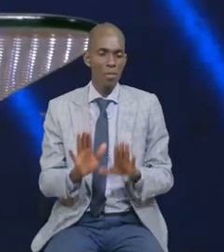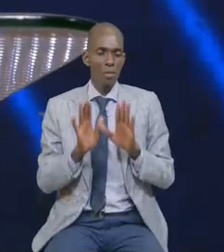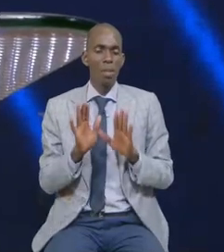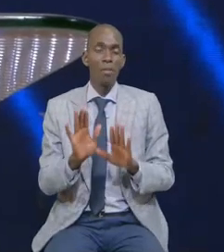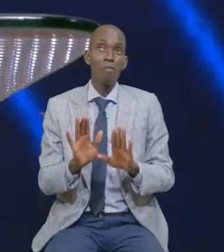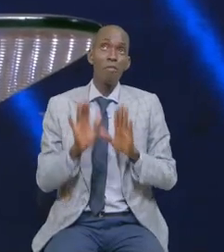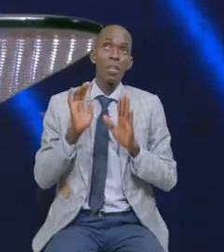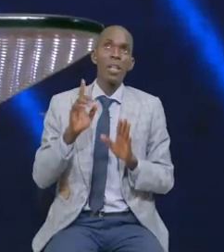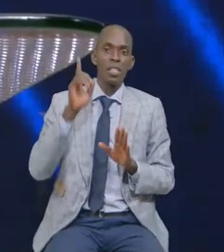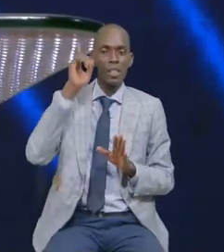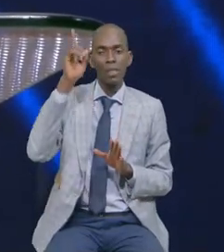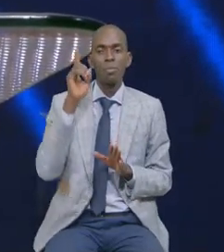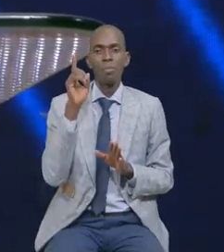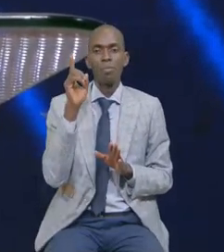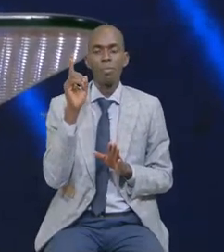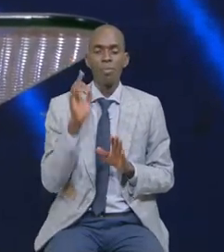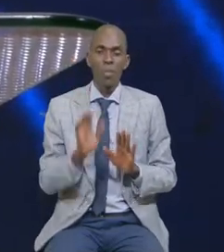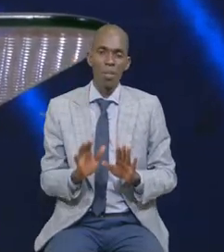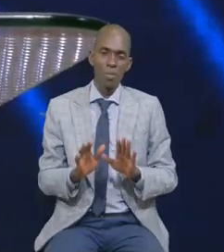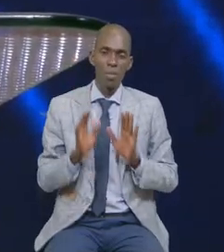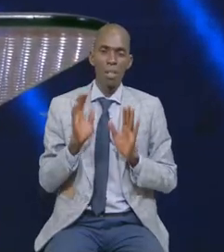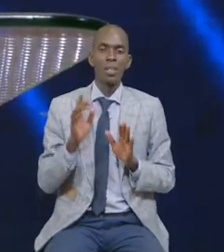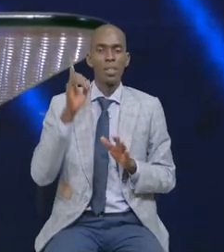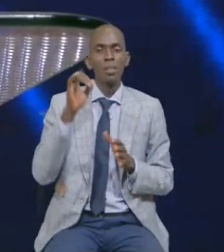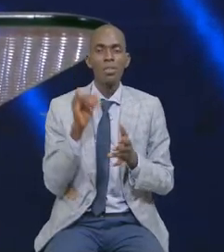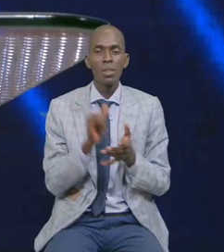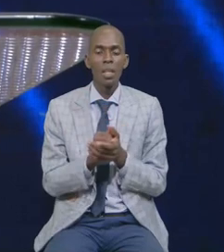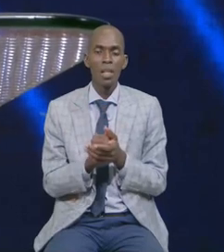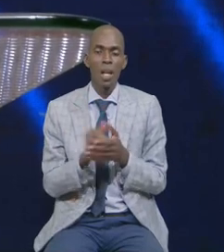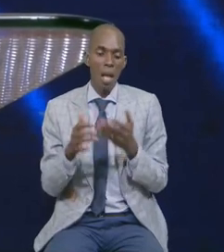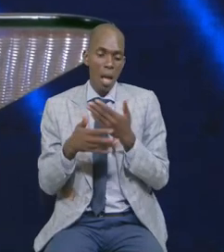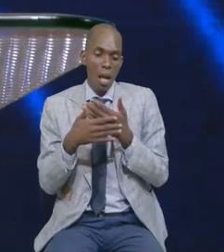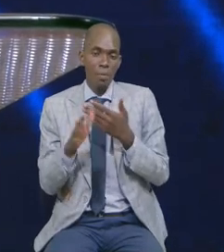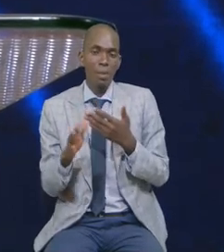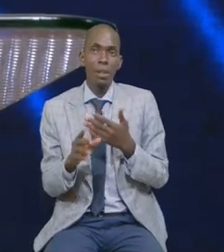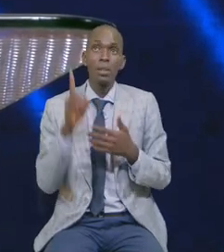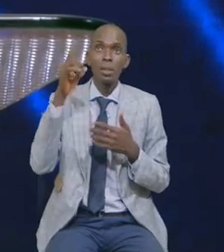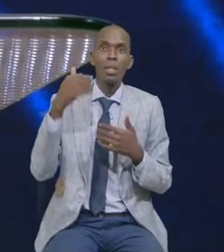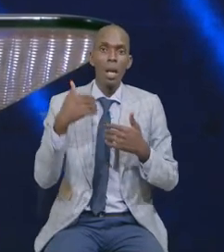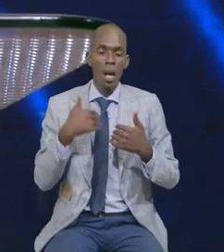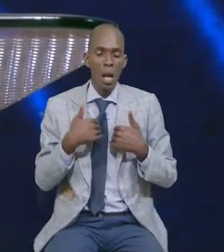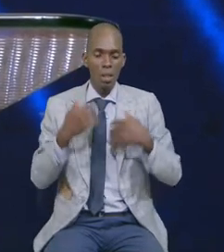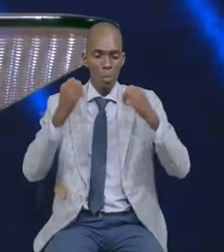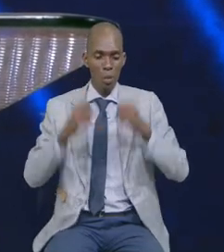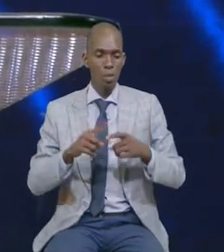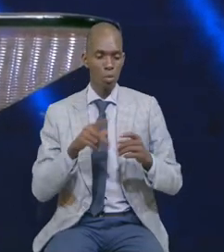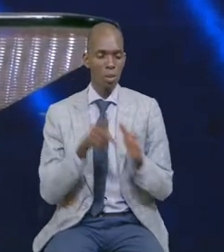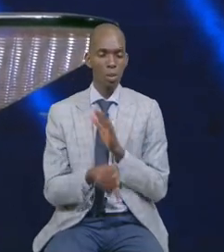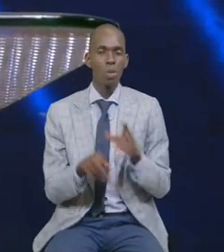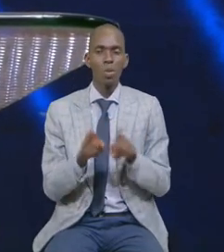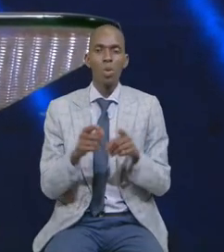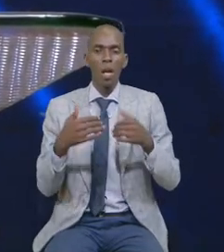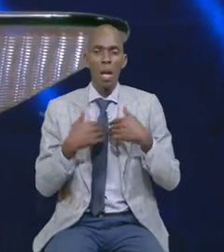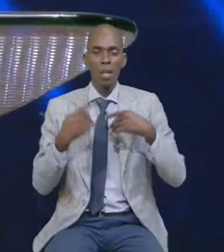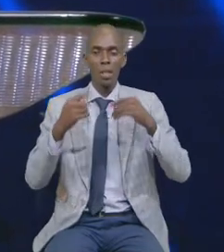These are the words of Jesus. Fear him, which after he has killed has power to cast